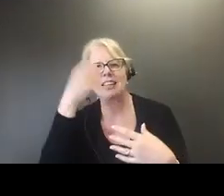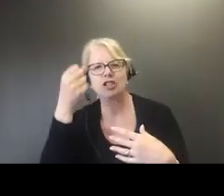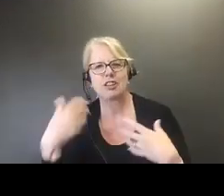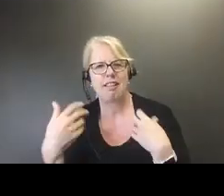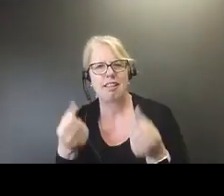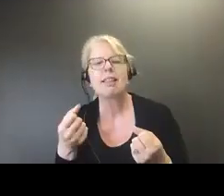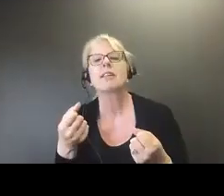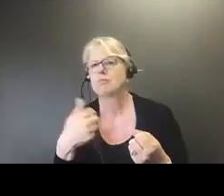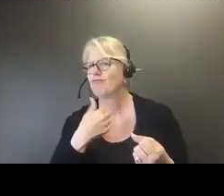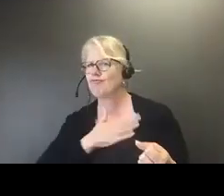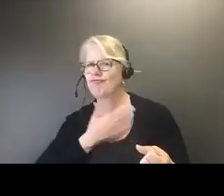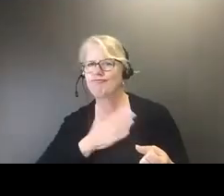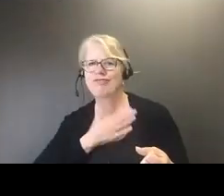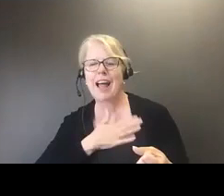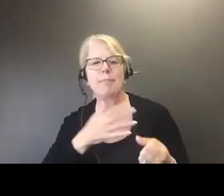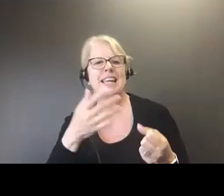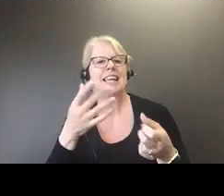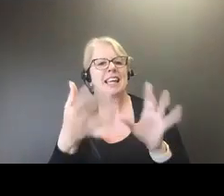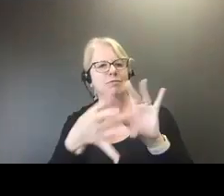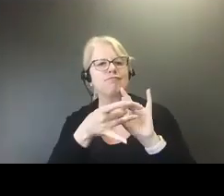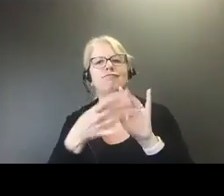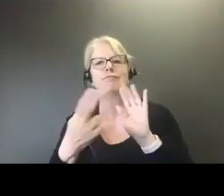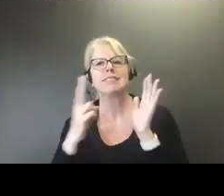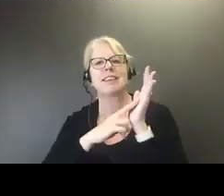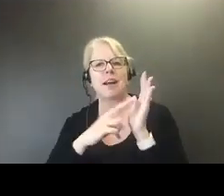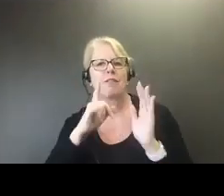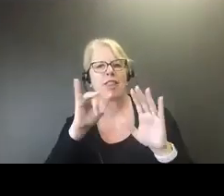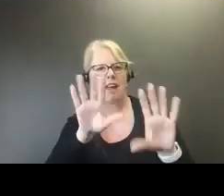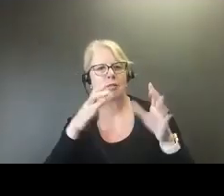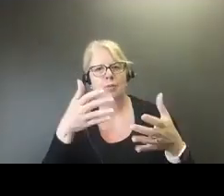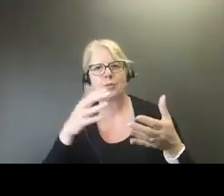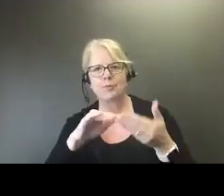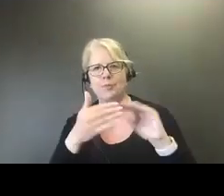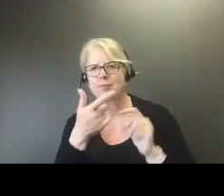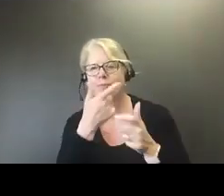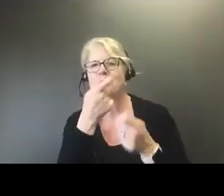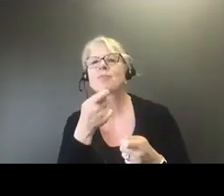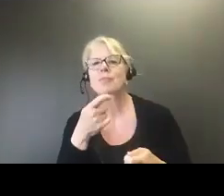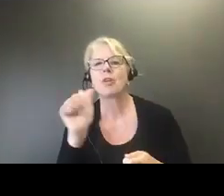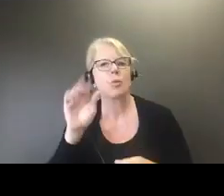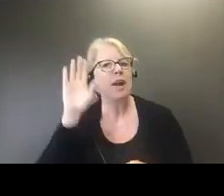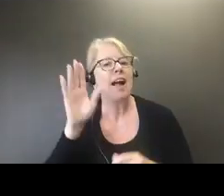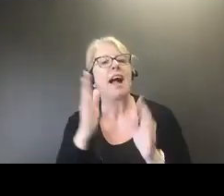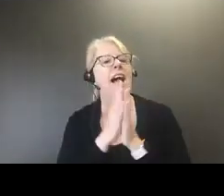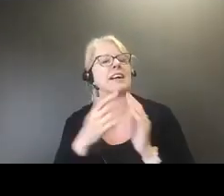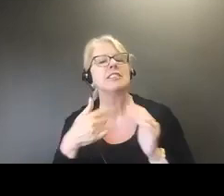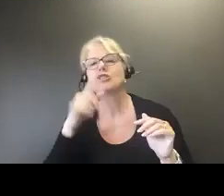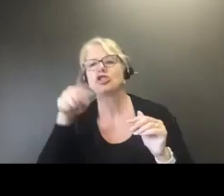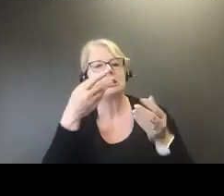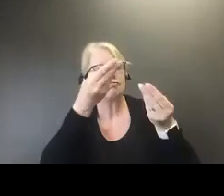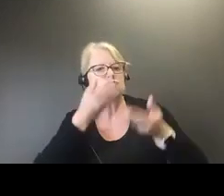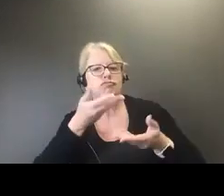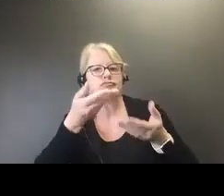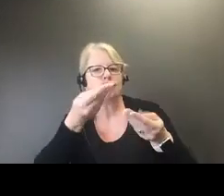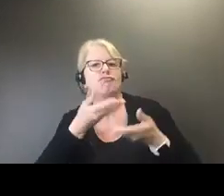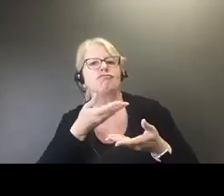We'd be happy to sign you up for the community of interest. You can elect to be just a communicating member, so to be